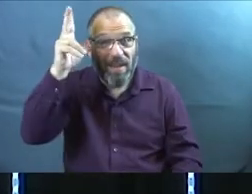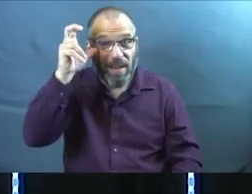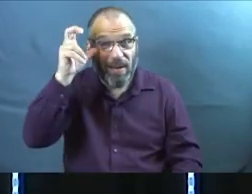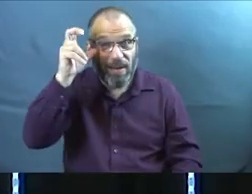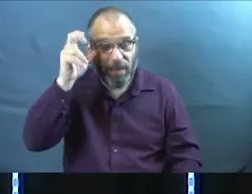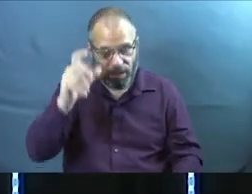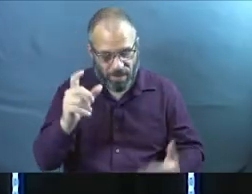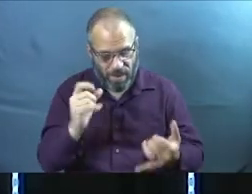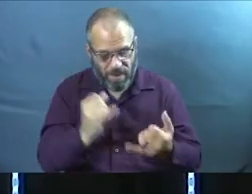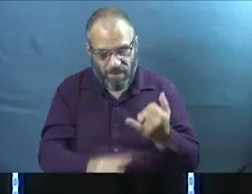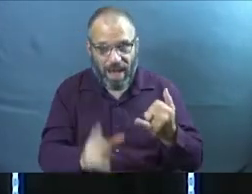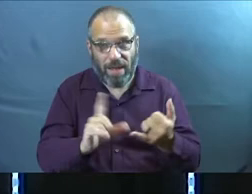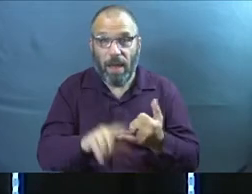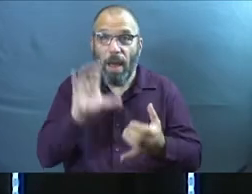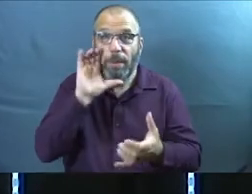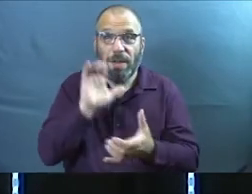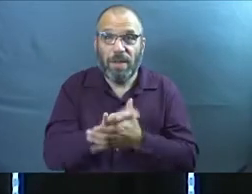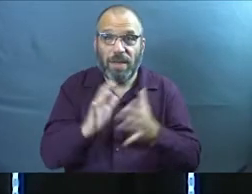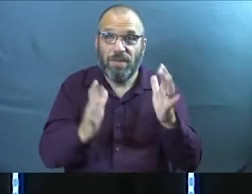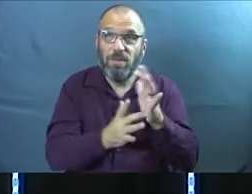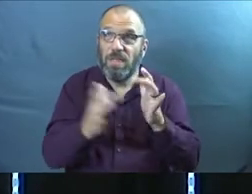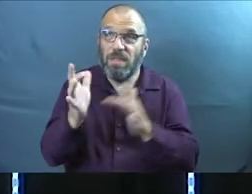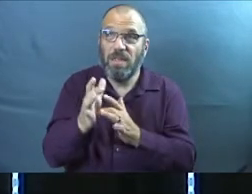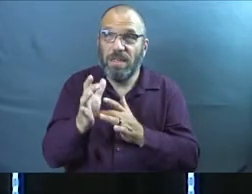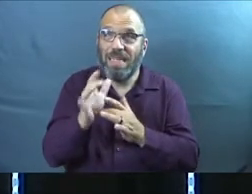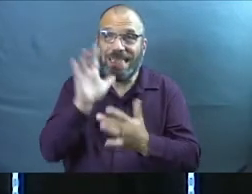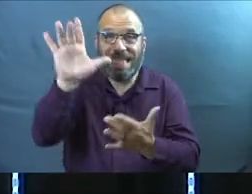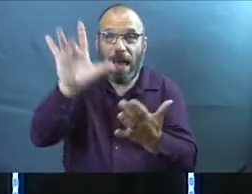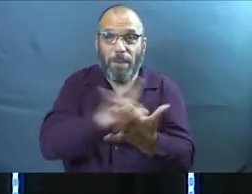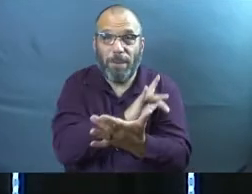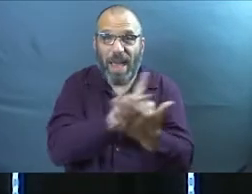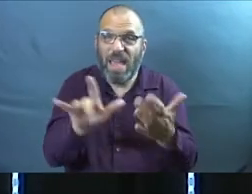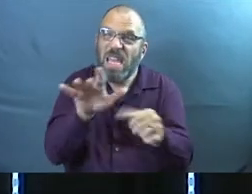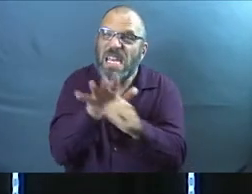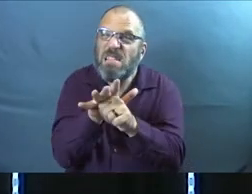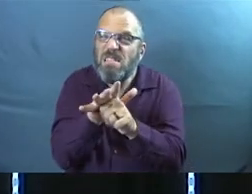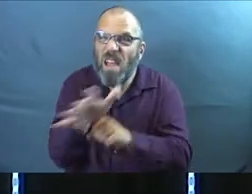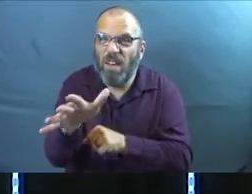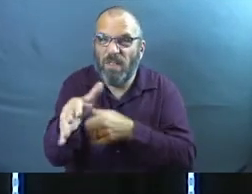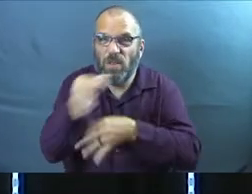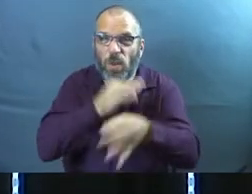And then finally, we have a hidden belief that Jesus did not pay enough to cover us.